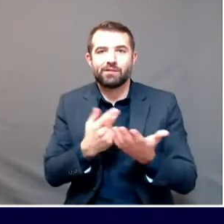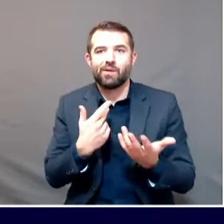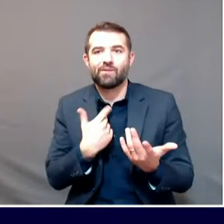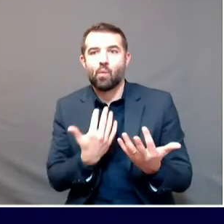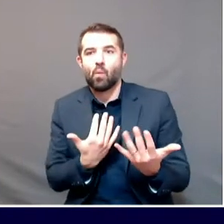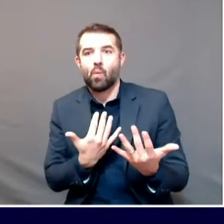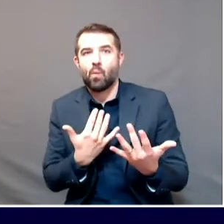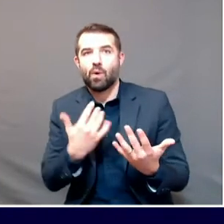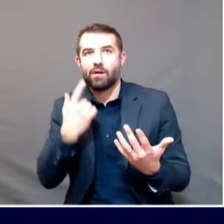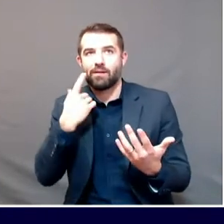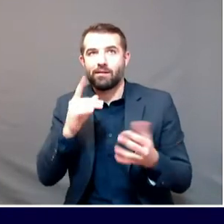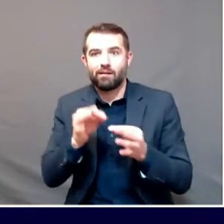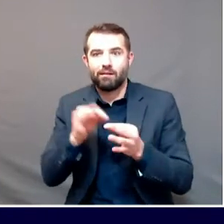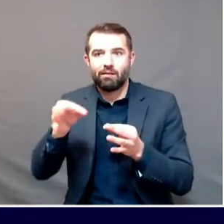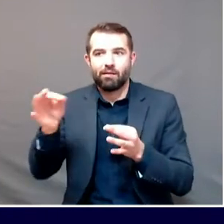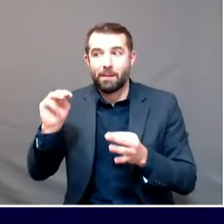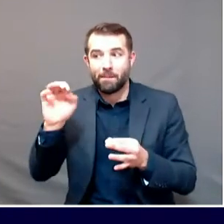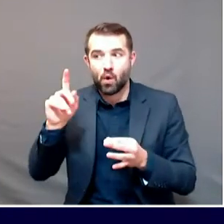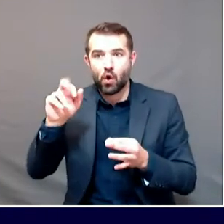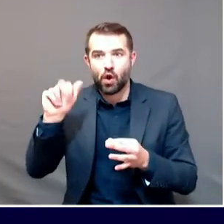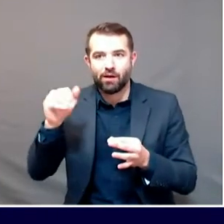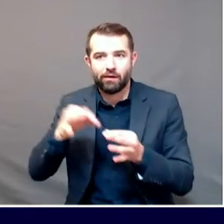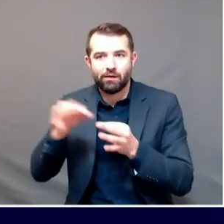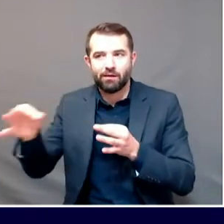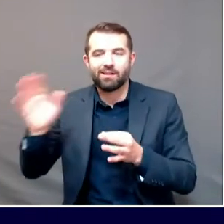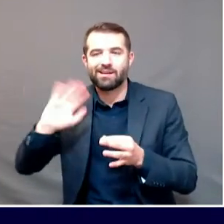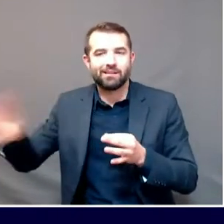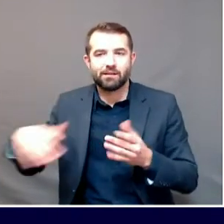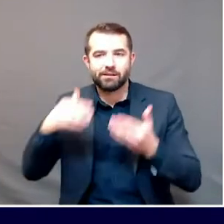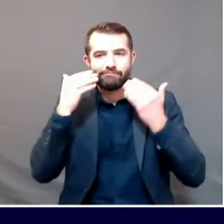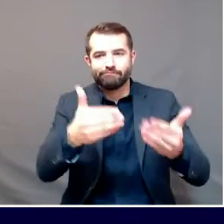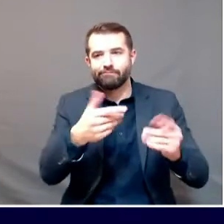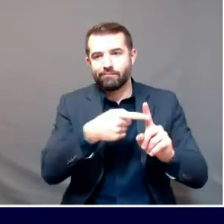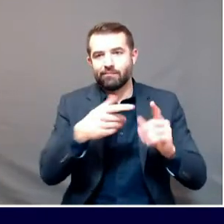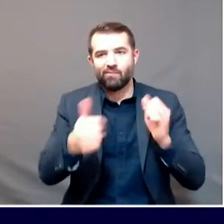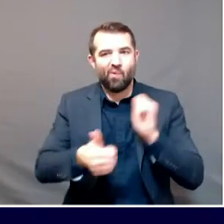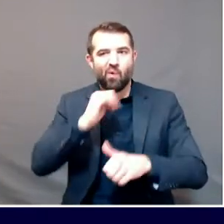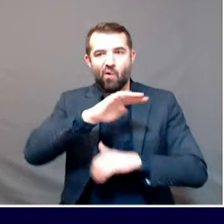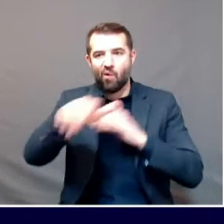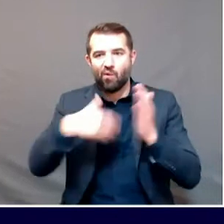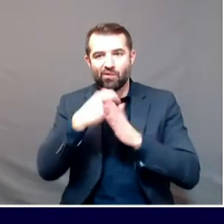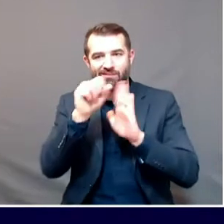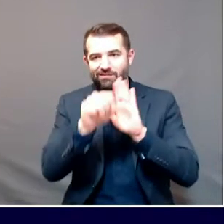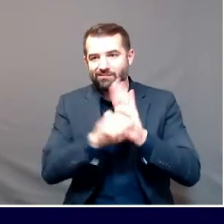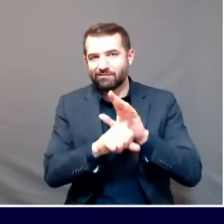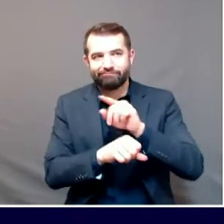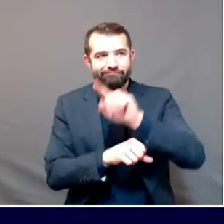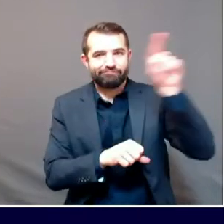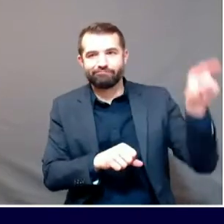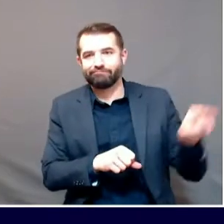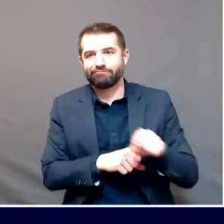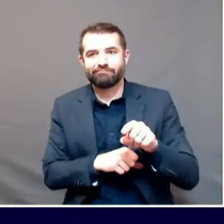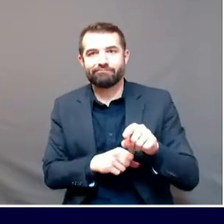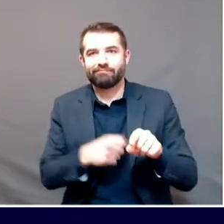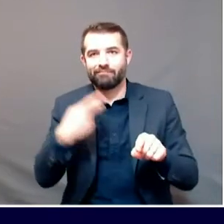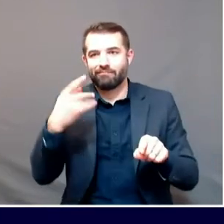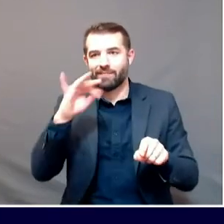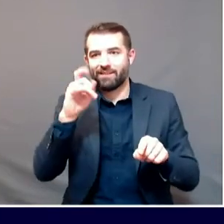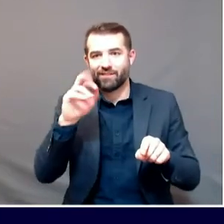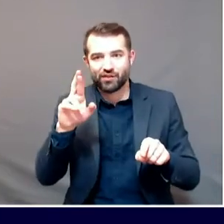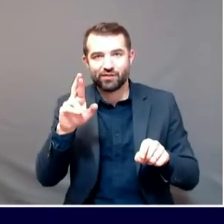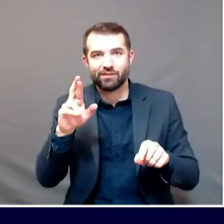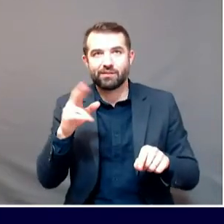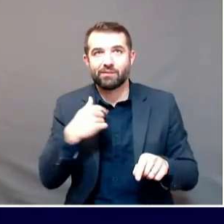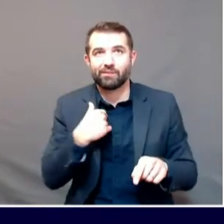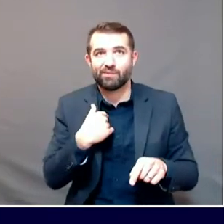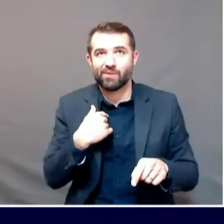to wait even longer. So virtually all the states that I know of, maybe save for one or two, opted to start